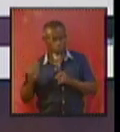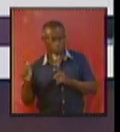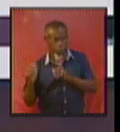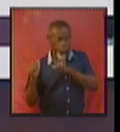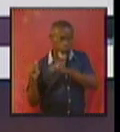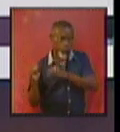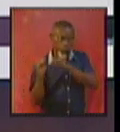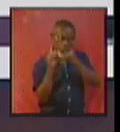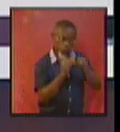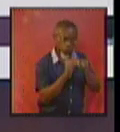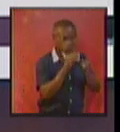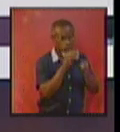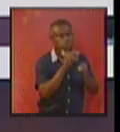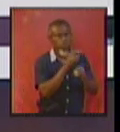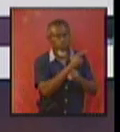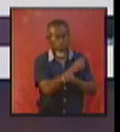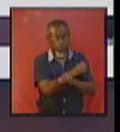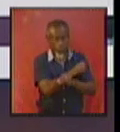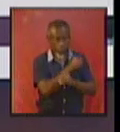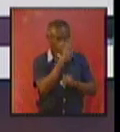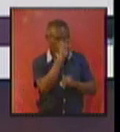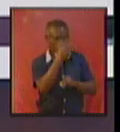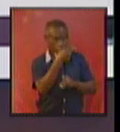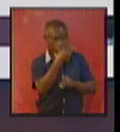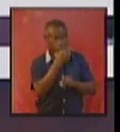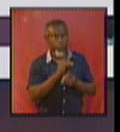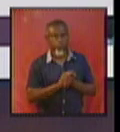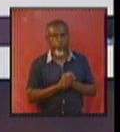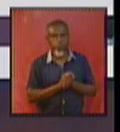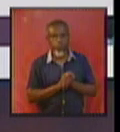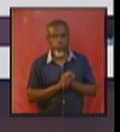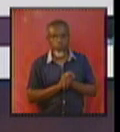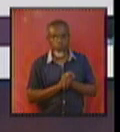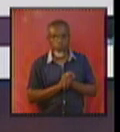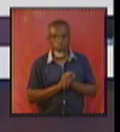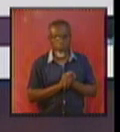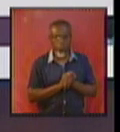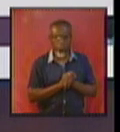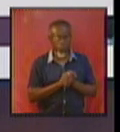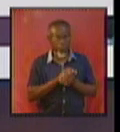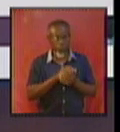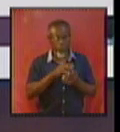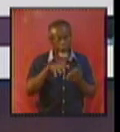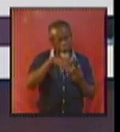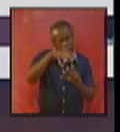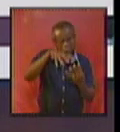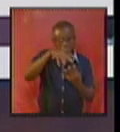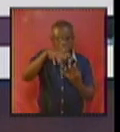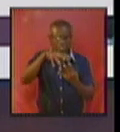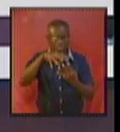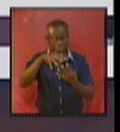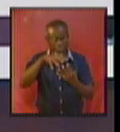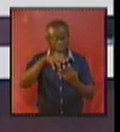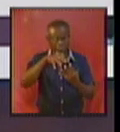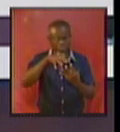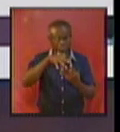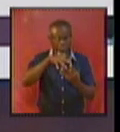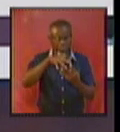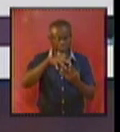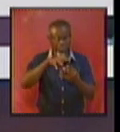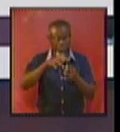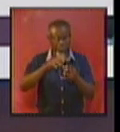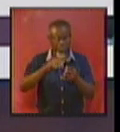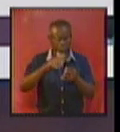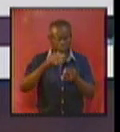mainly mixed population, some Afro-Trinidadians and some mostly mixed, and a